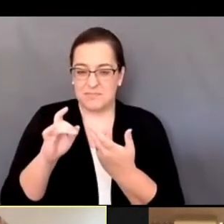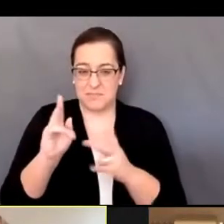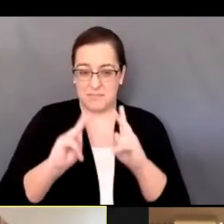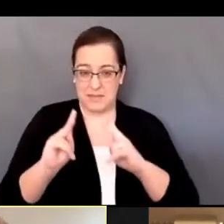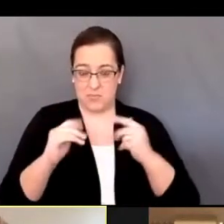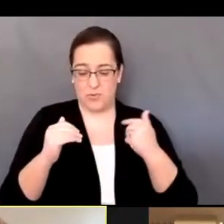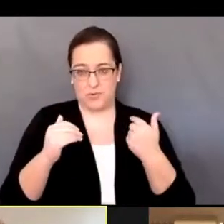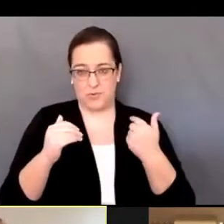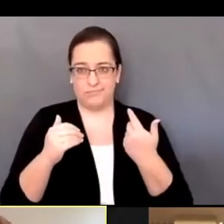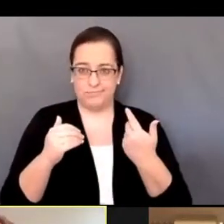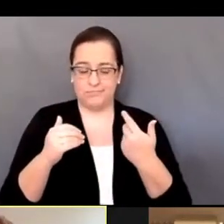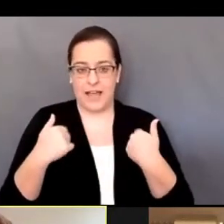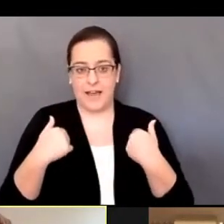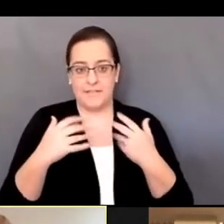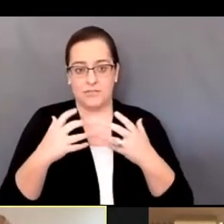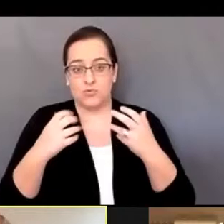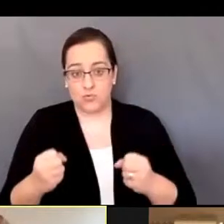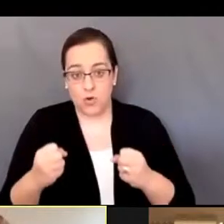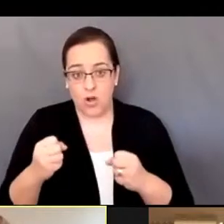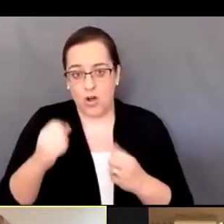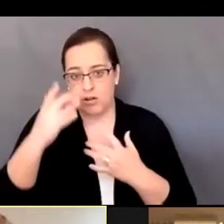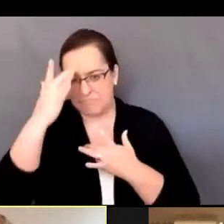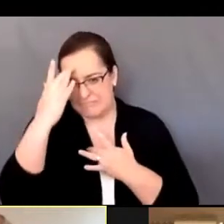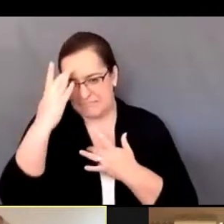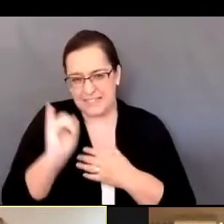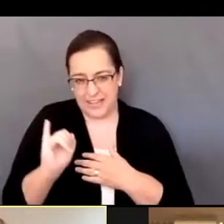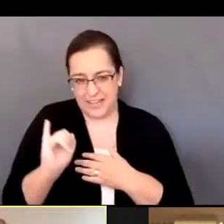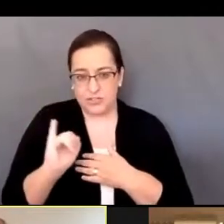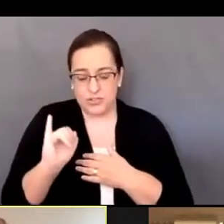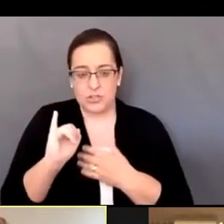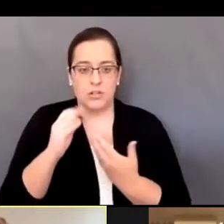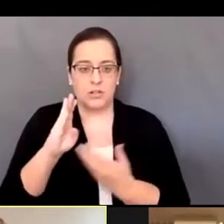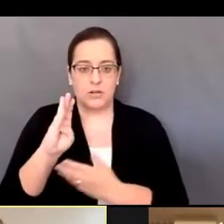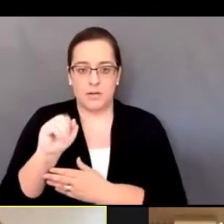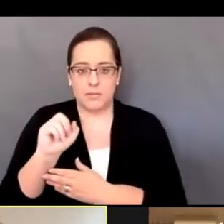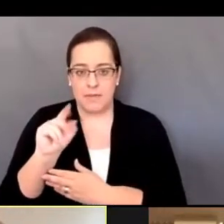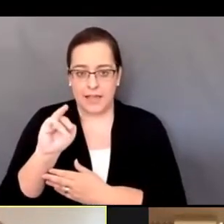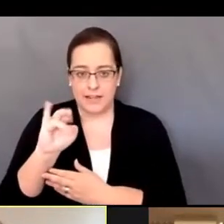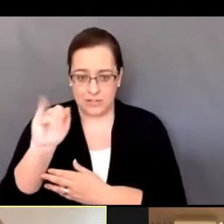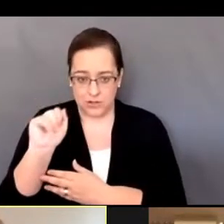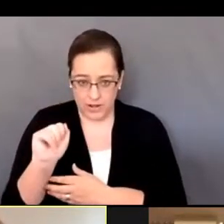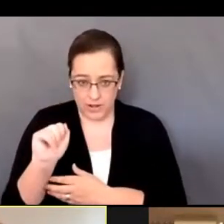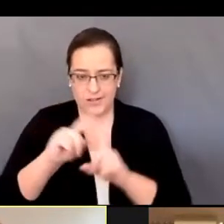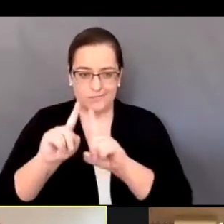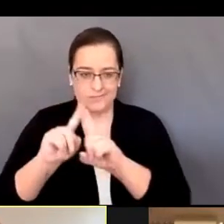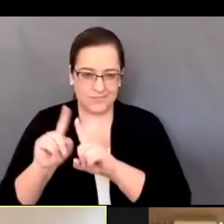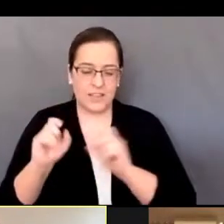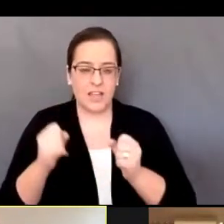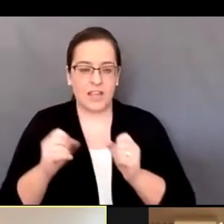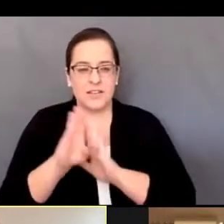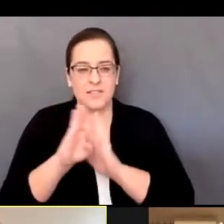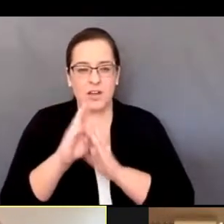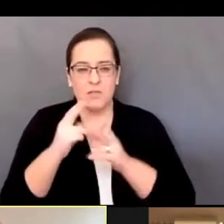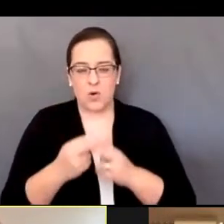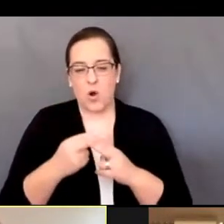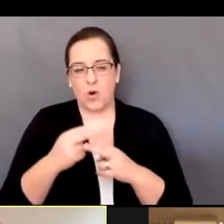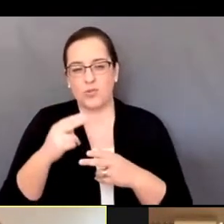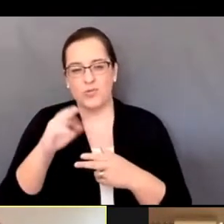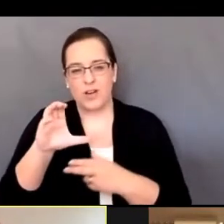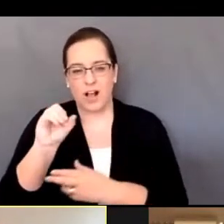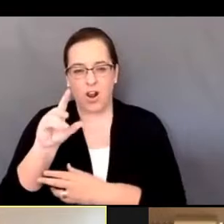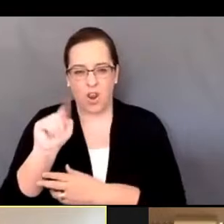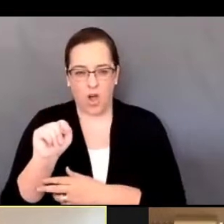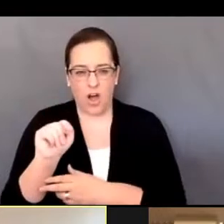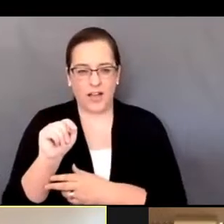an overwhelming infection for lots of different reasons, including bacterial infections, can develop what we call a coagulopathy, which means